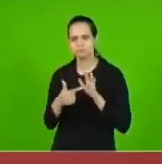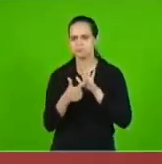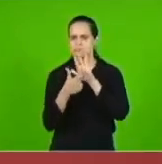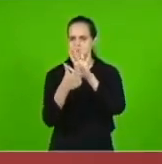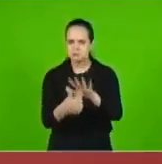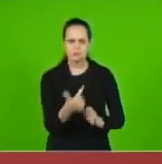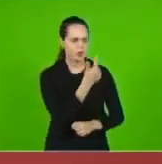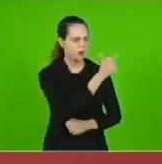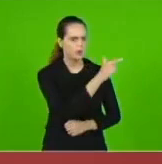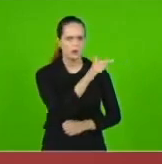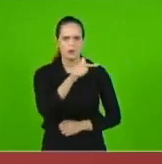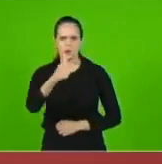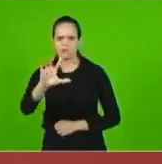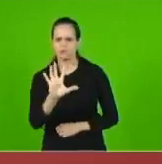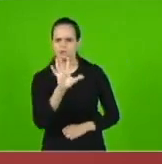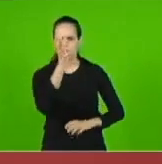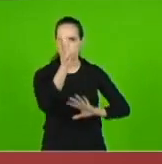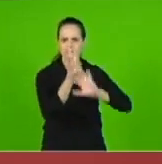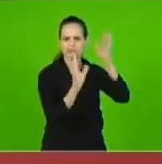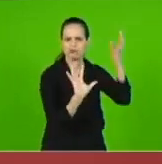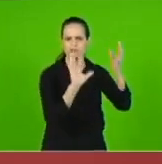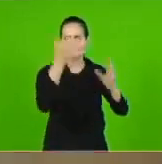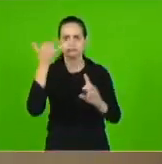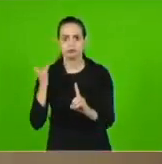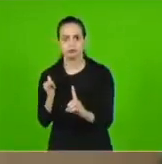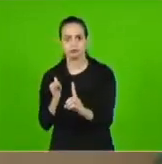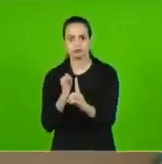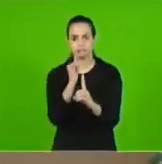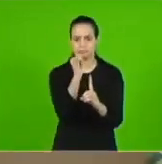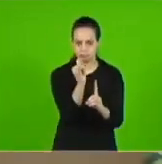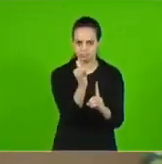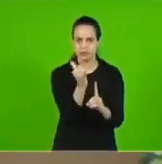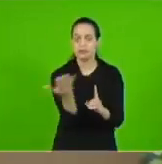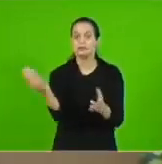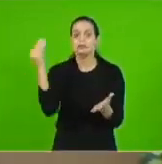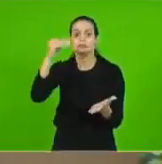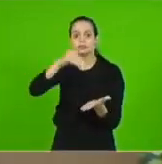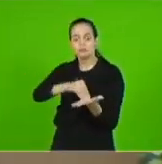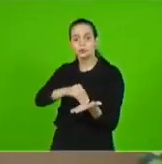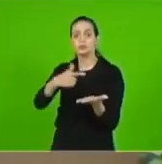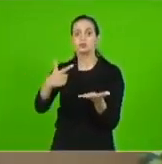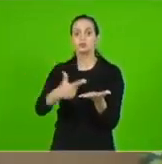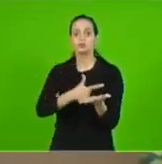in revealing to the church the evidences and the prophetic that